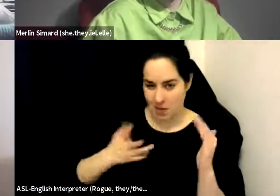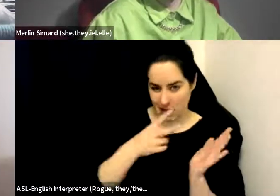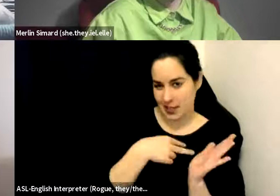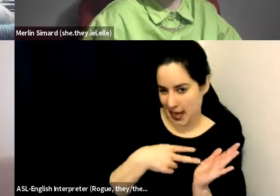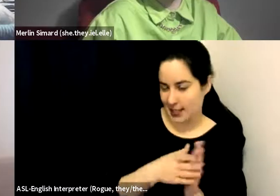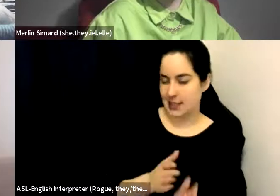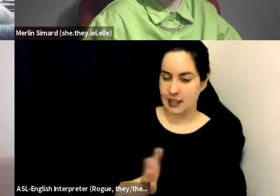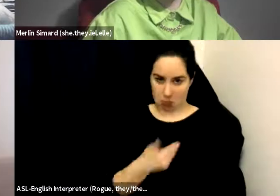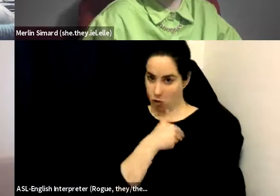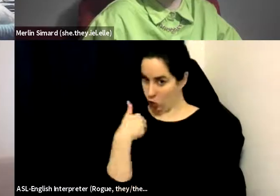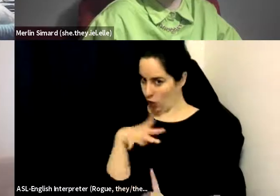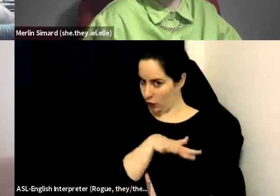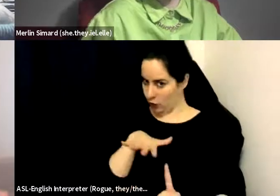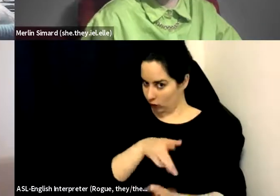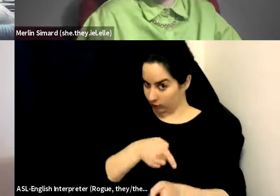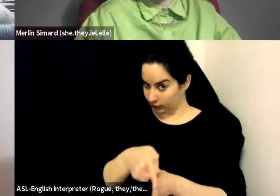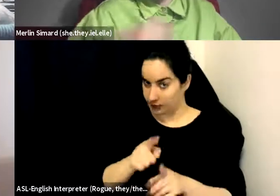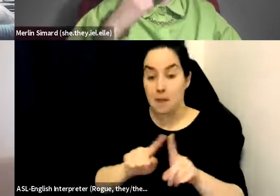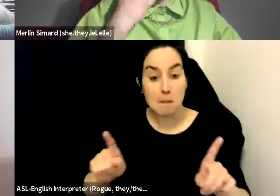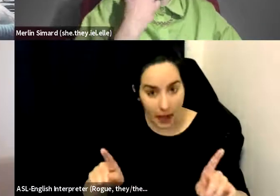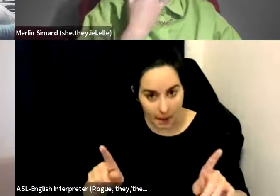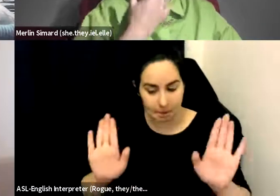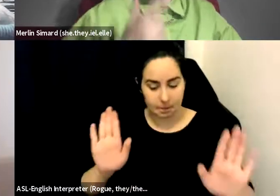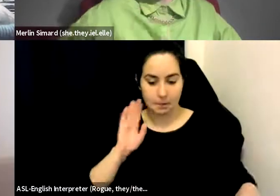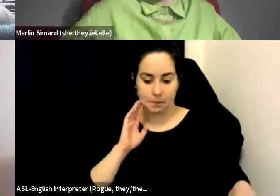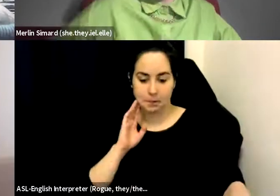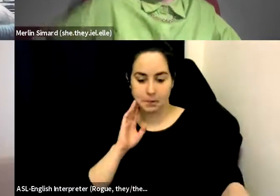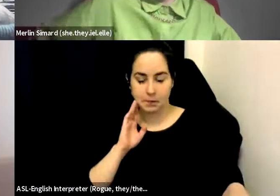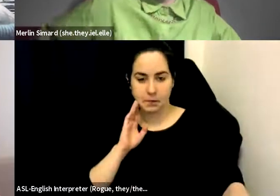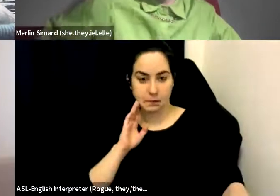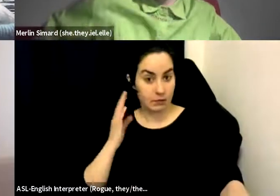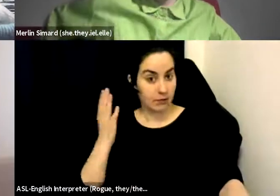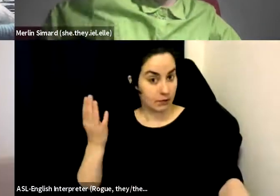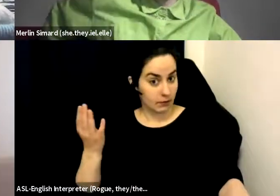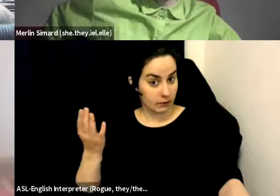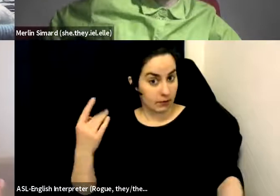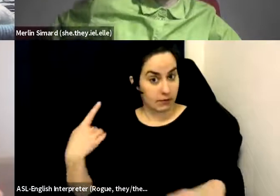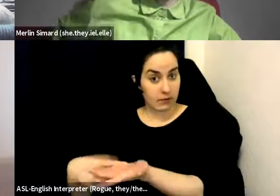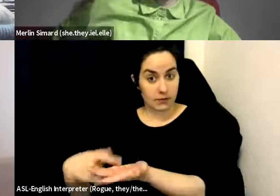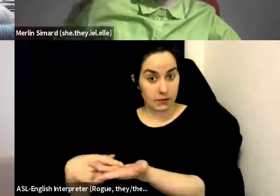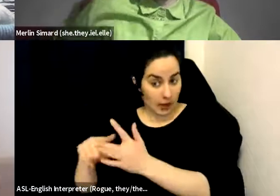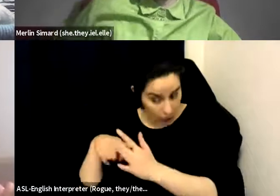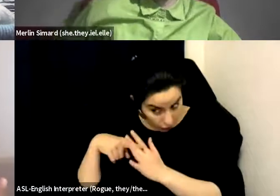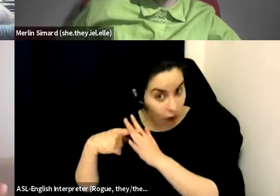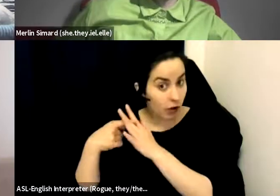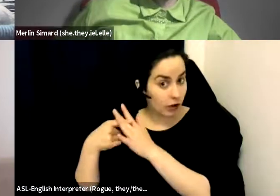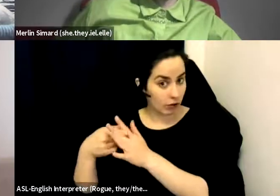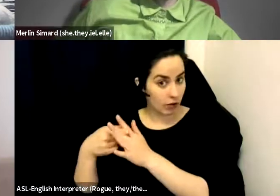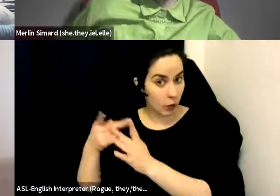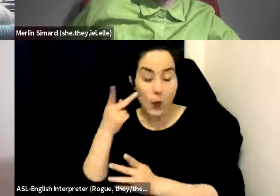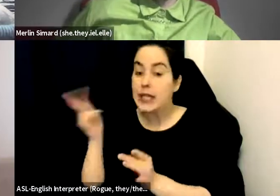that conversations are starting, and we can see that there are statements of